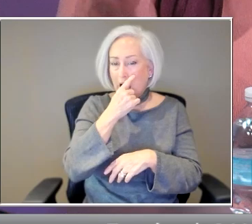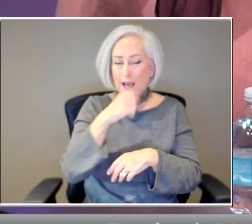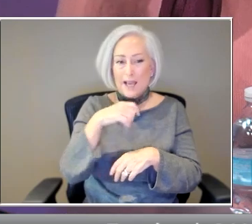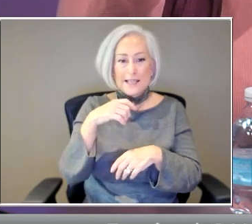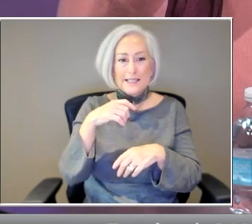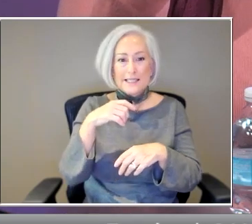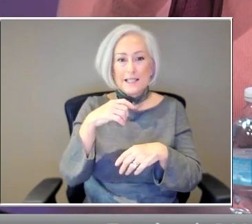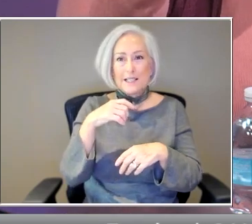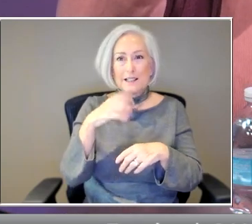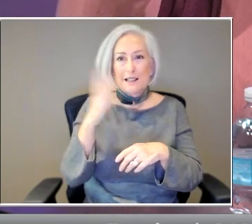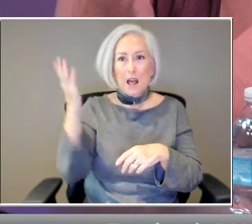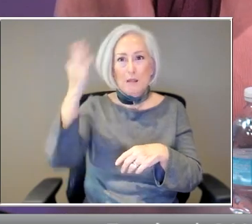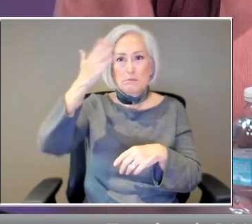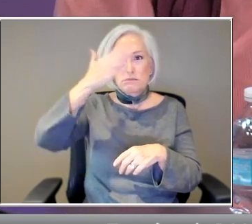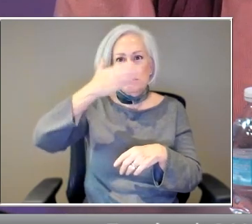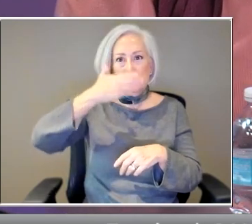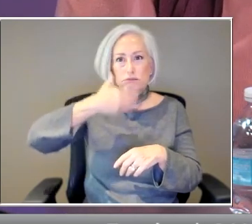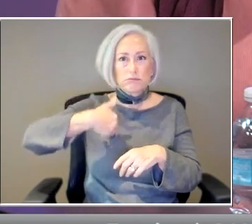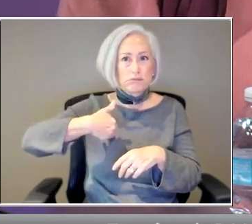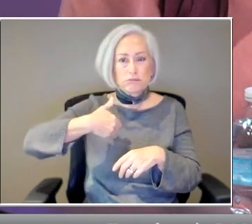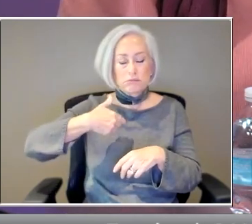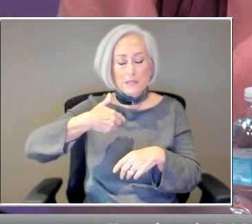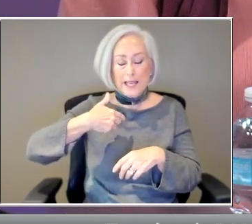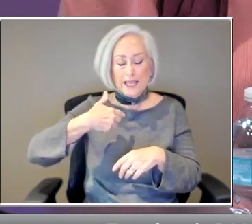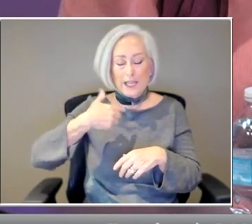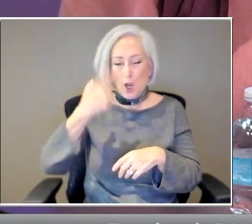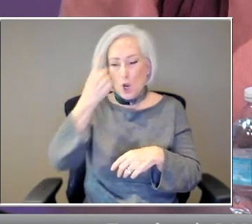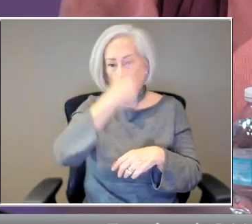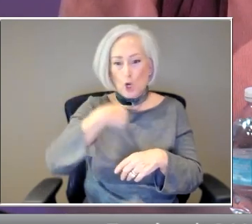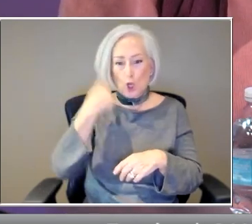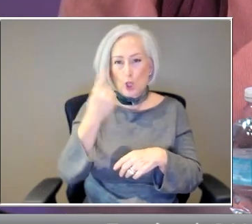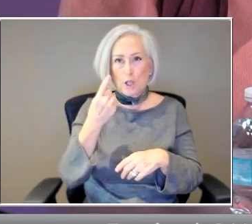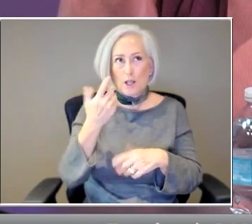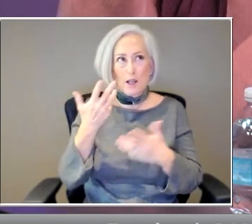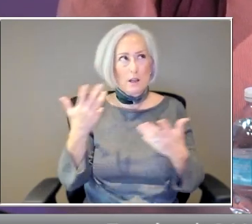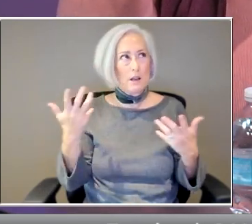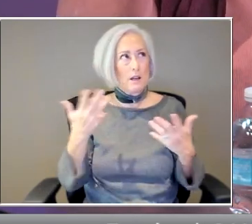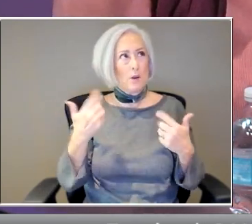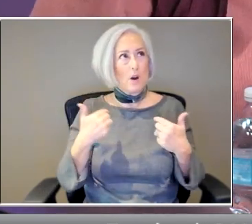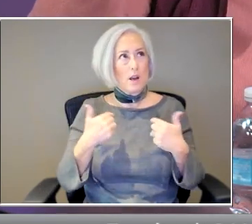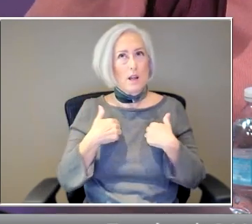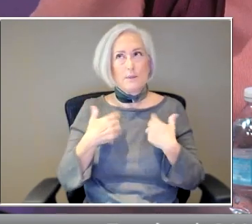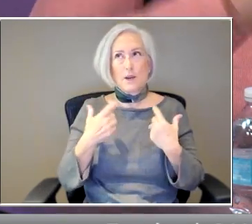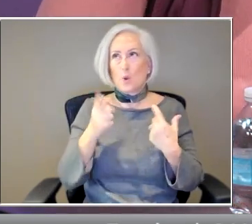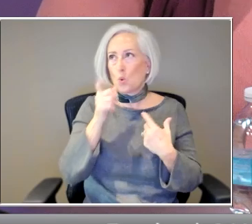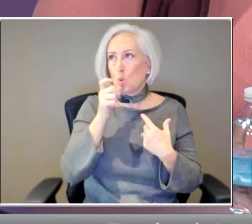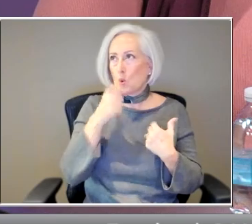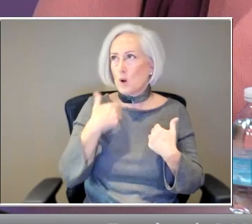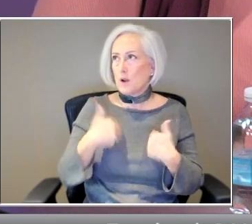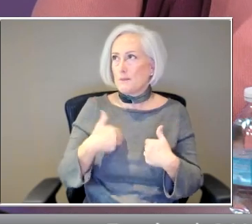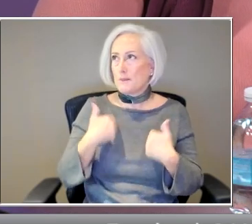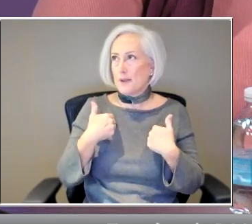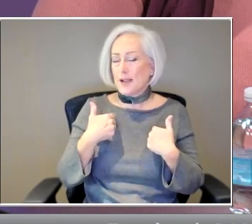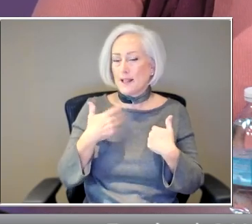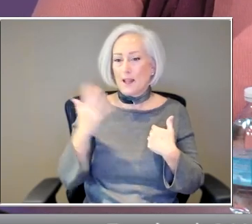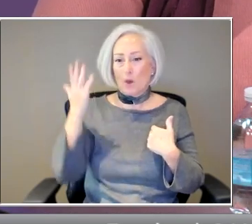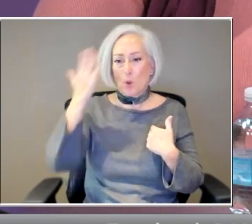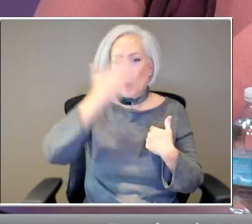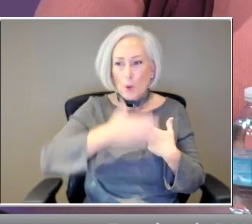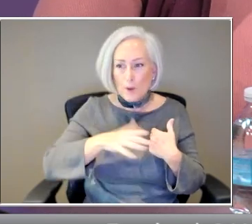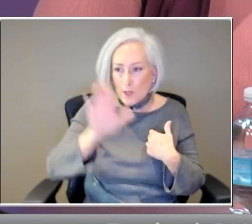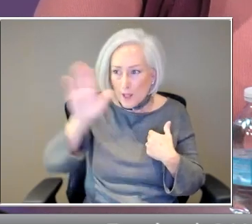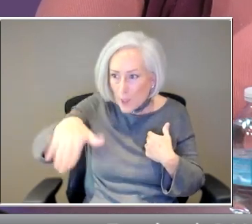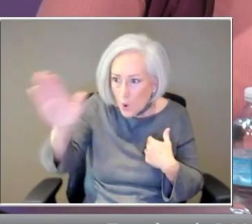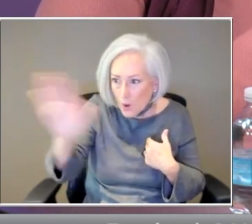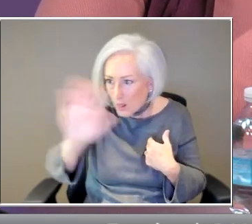this look in her face like, who am I, what am I, something. There's nothing there. And when she